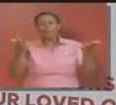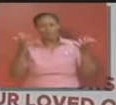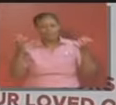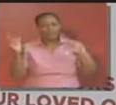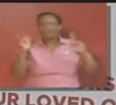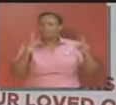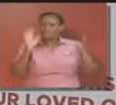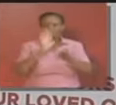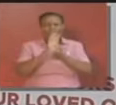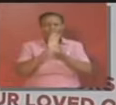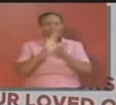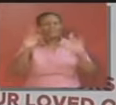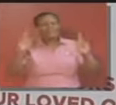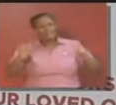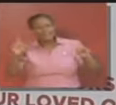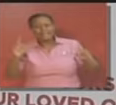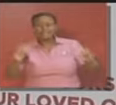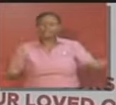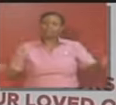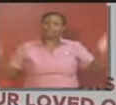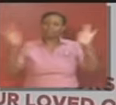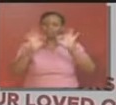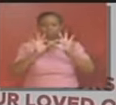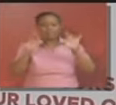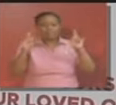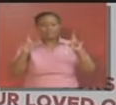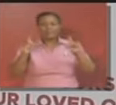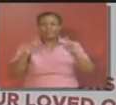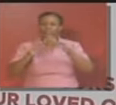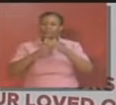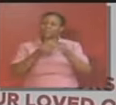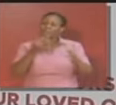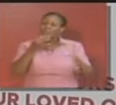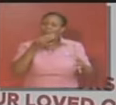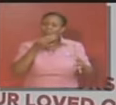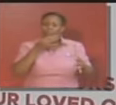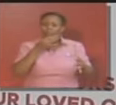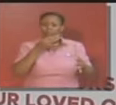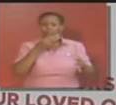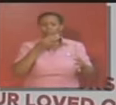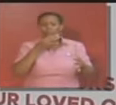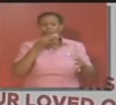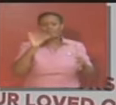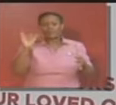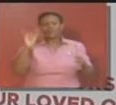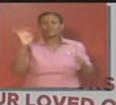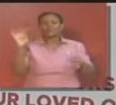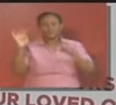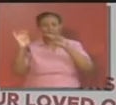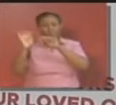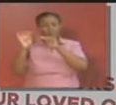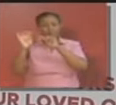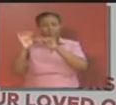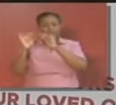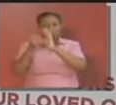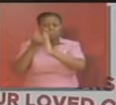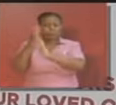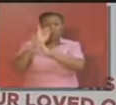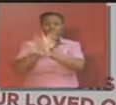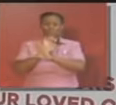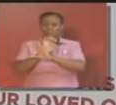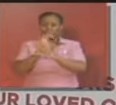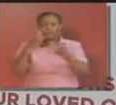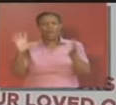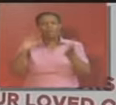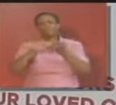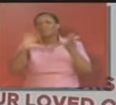that the exams are starting for our students, CSEC and CAPE. They're starting in June. And of course, we don't want students to miss their final